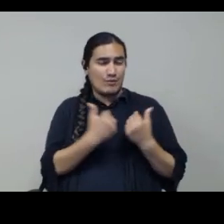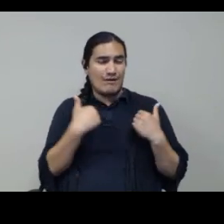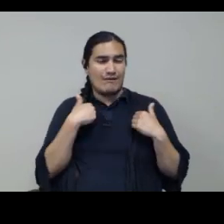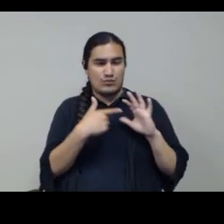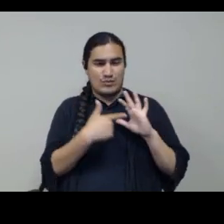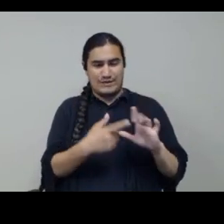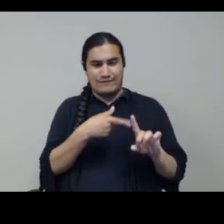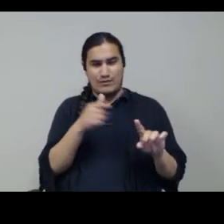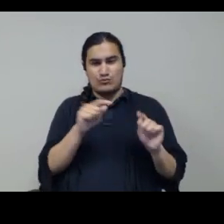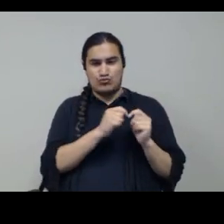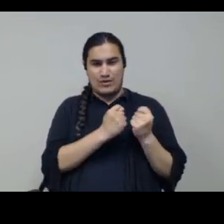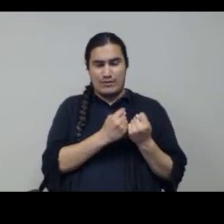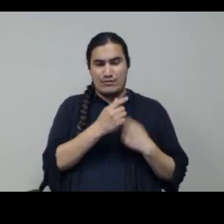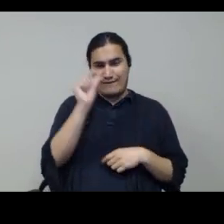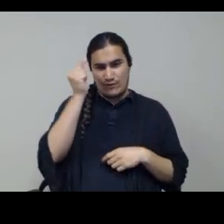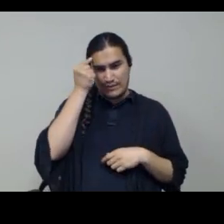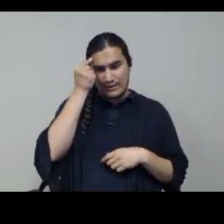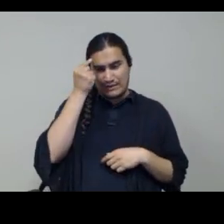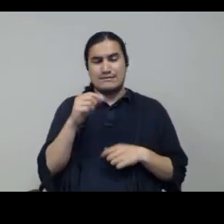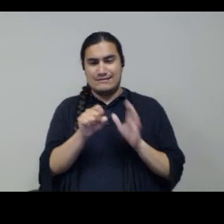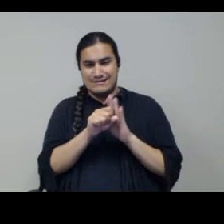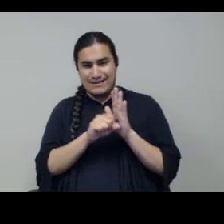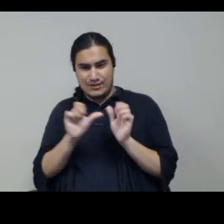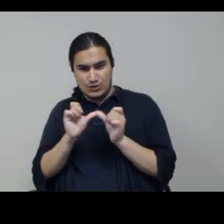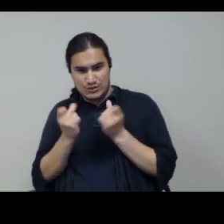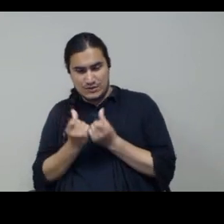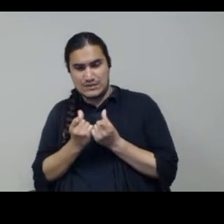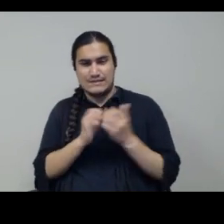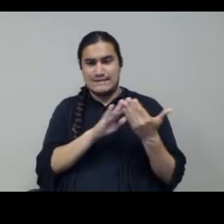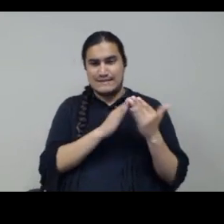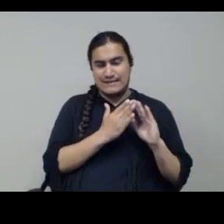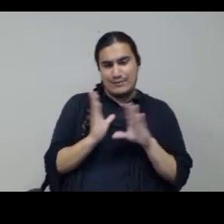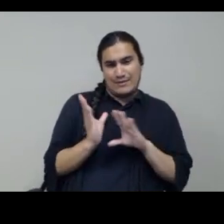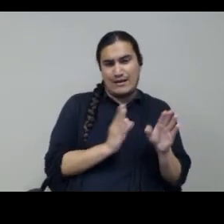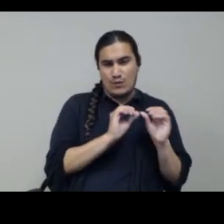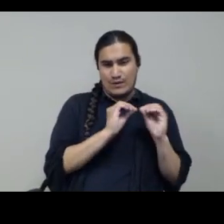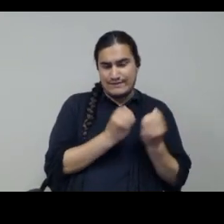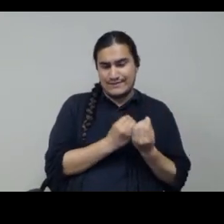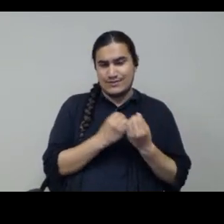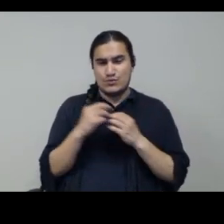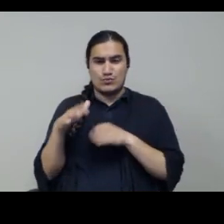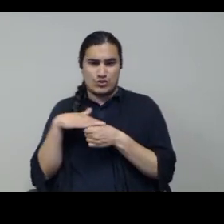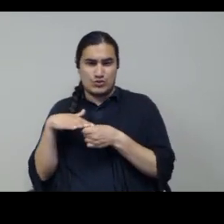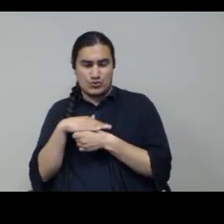from tribal governments, state agencies, metropolitan planning organizations,